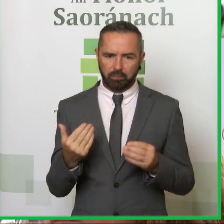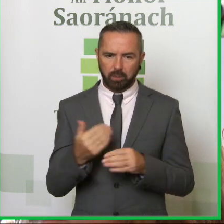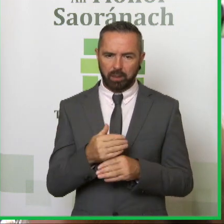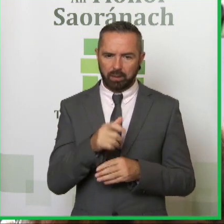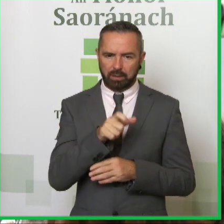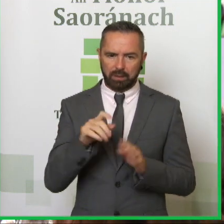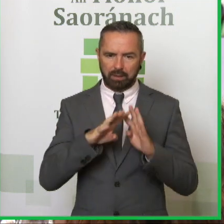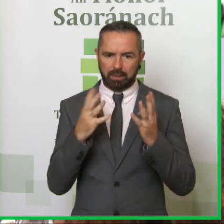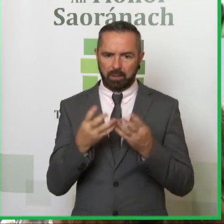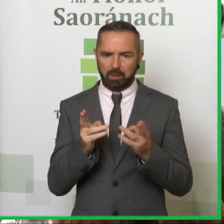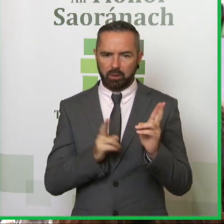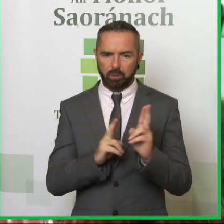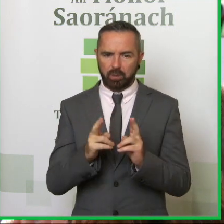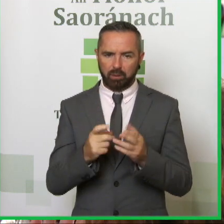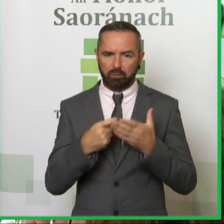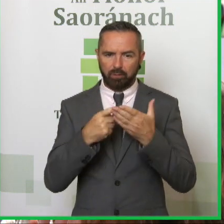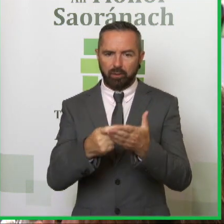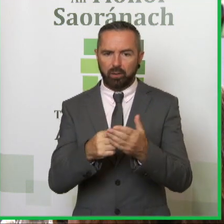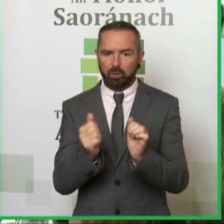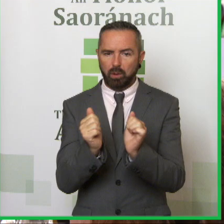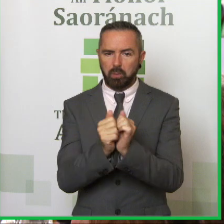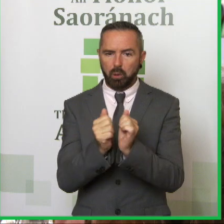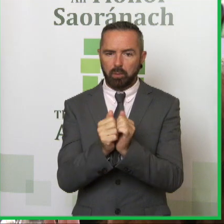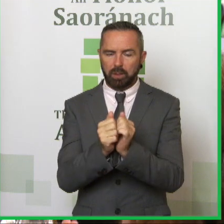should be referred to appropriate authorities. Yeah.